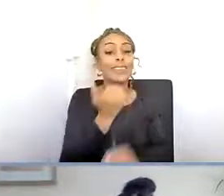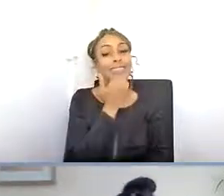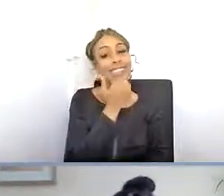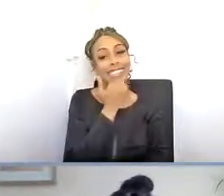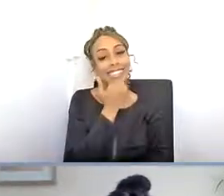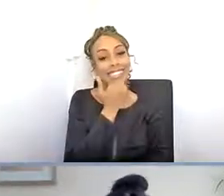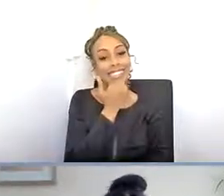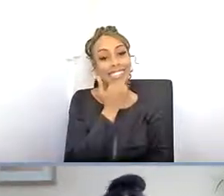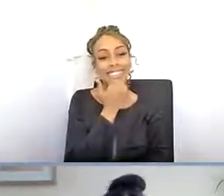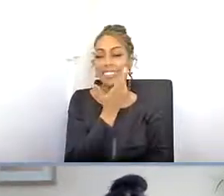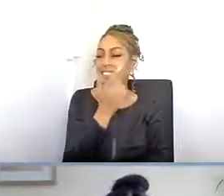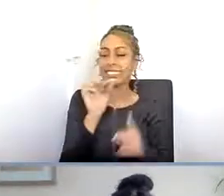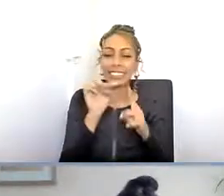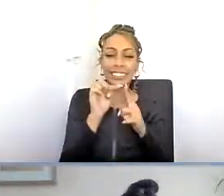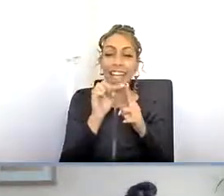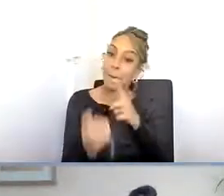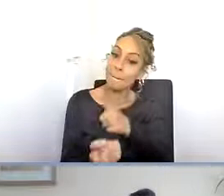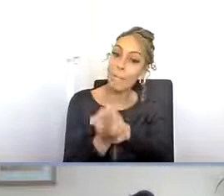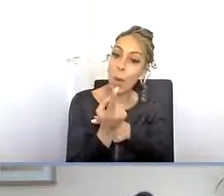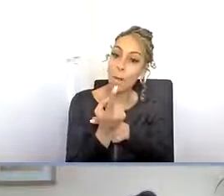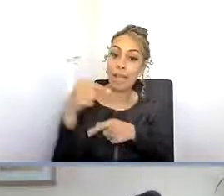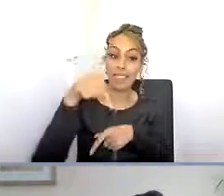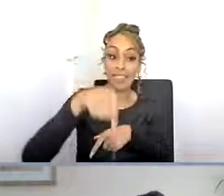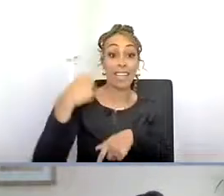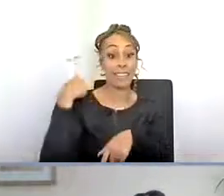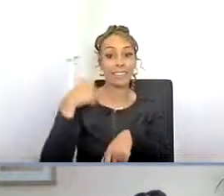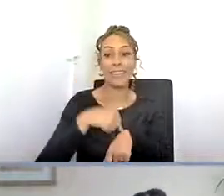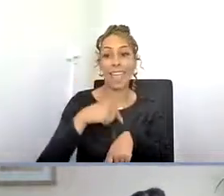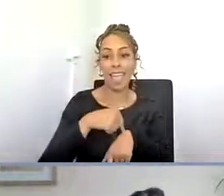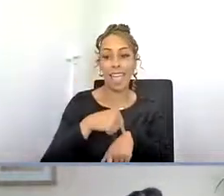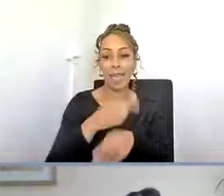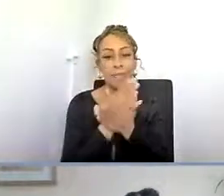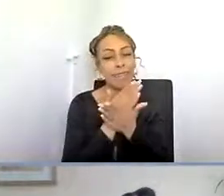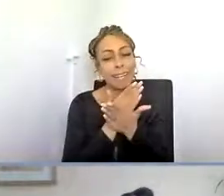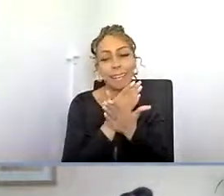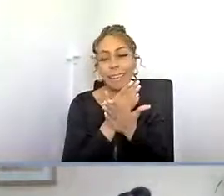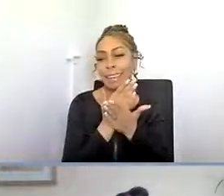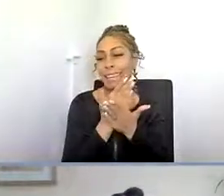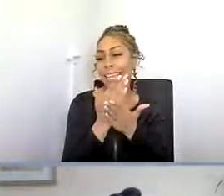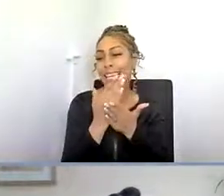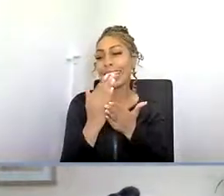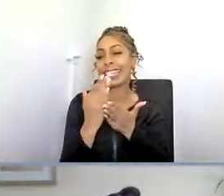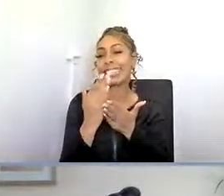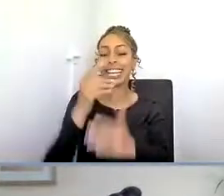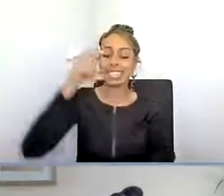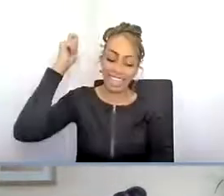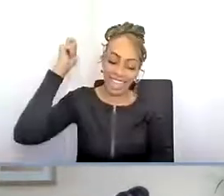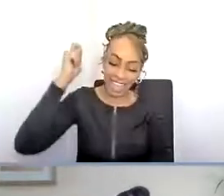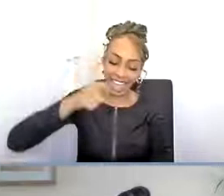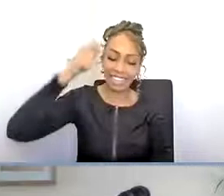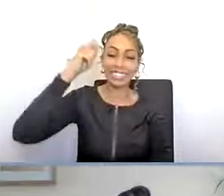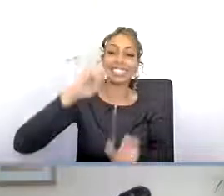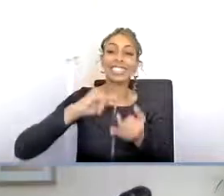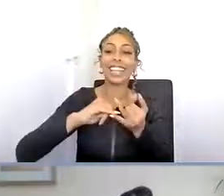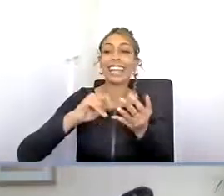or a particular moment in time quite as neat as the gavel falling at Sotheby's.